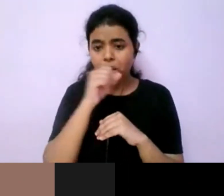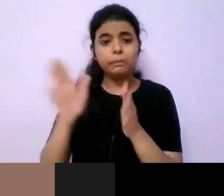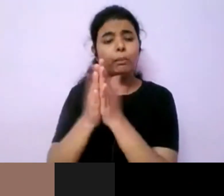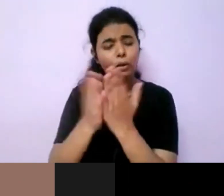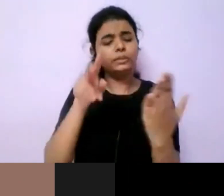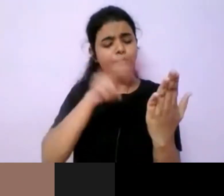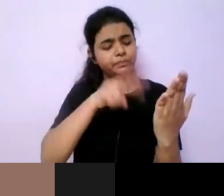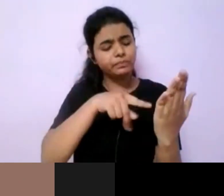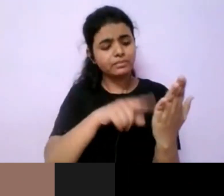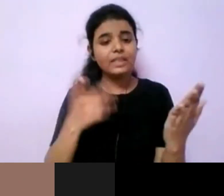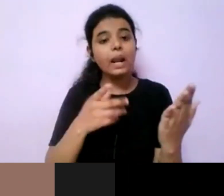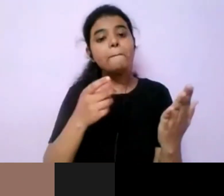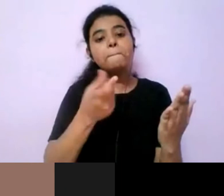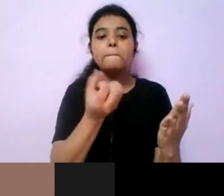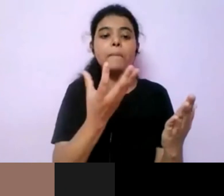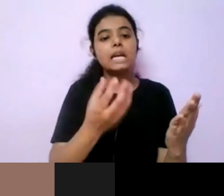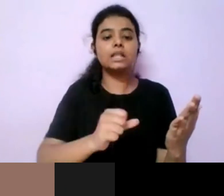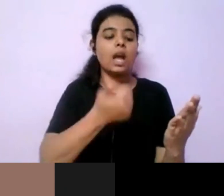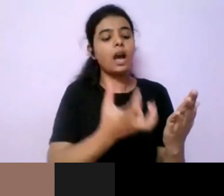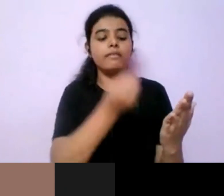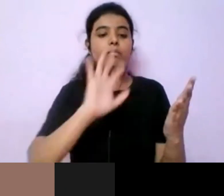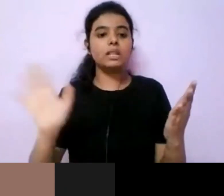never beyond it. I think